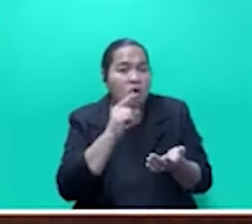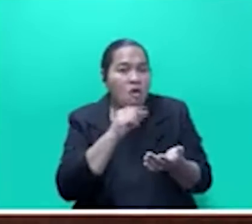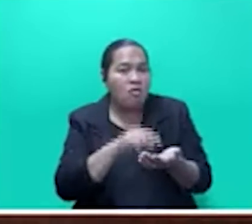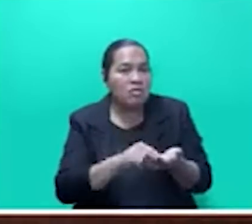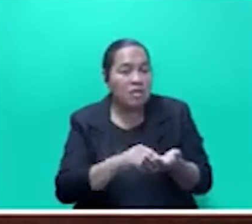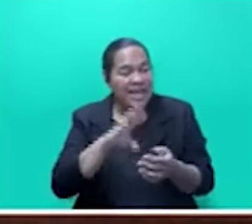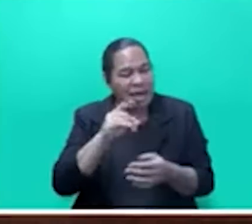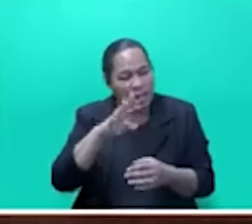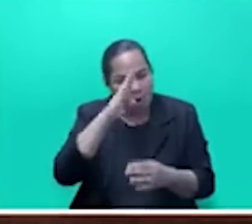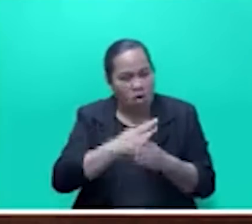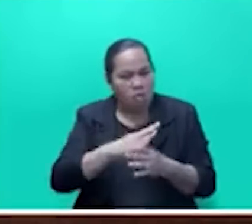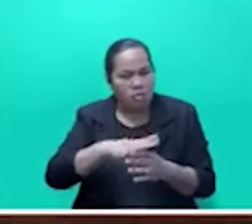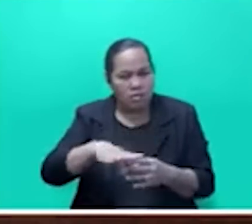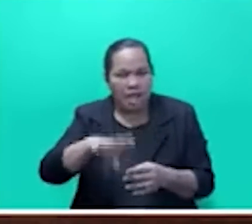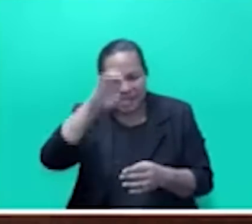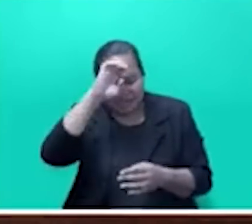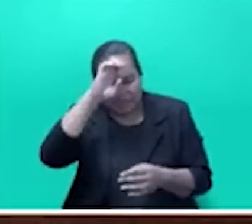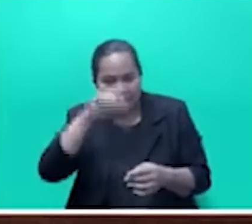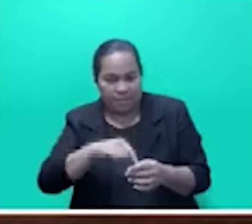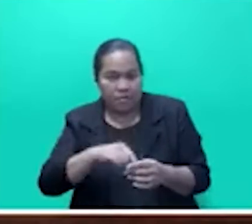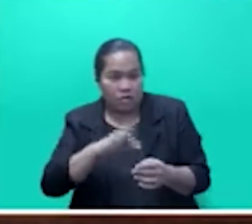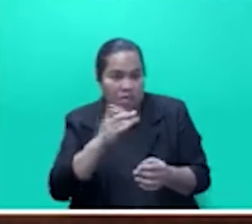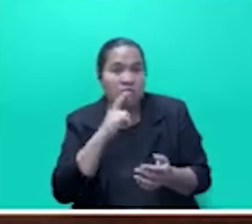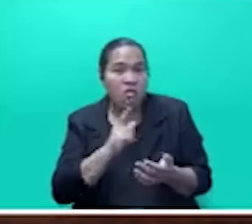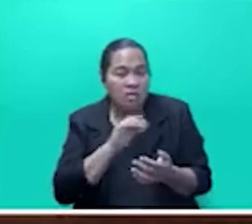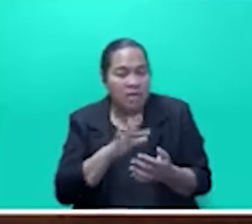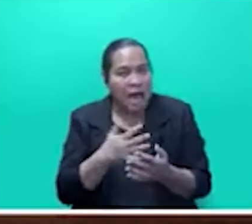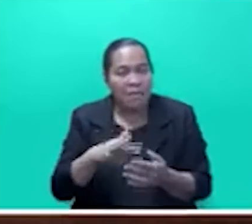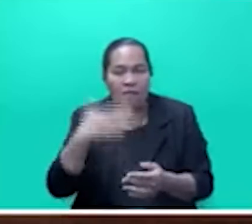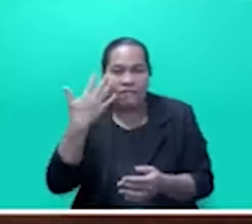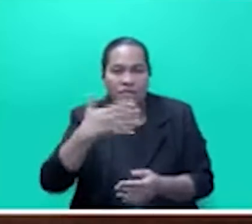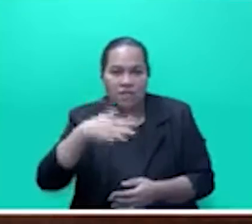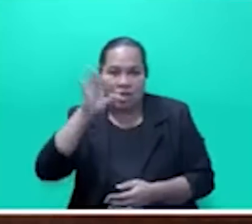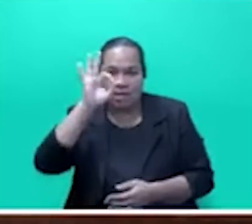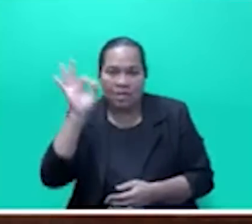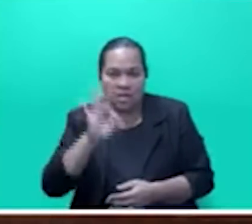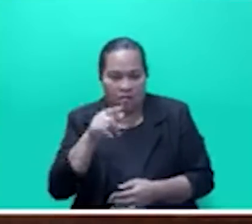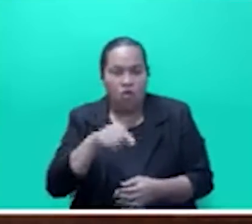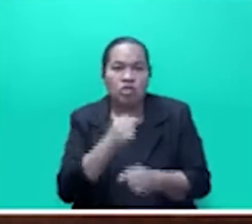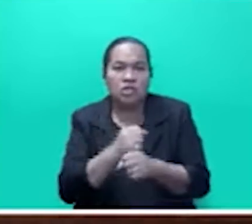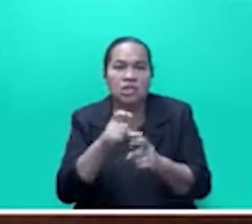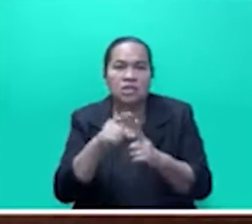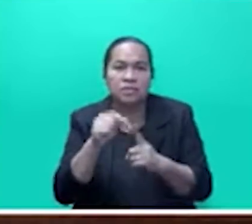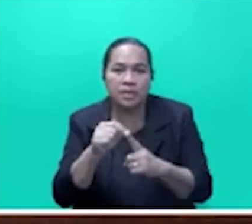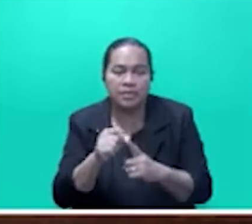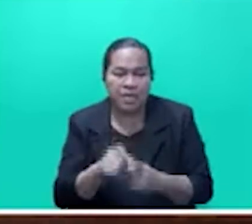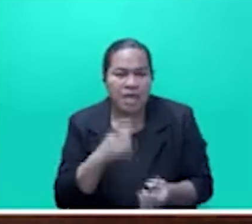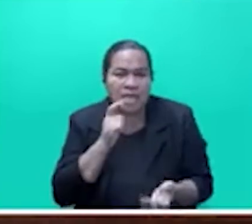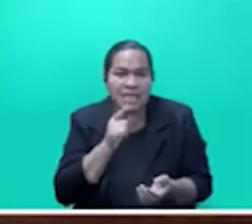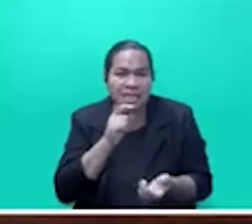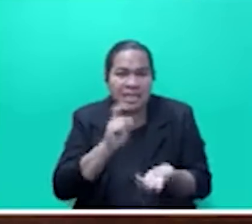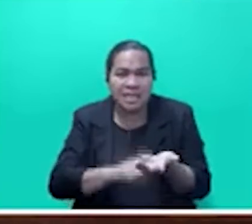which are expected to be called up. This amount to around 15% of the GDP. The debt